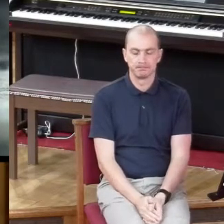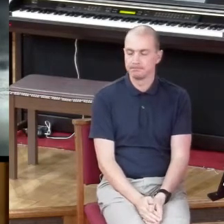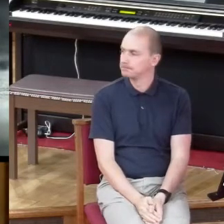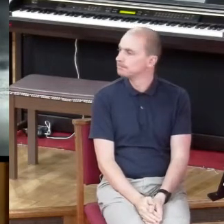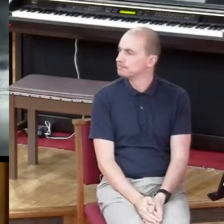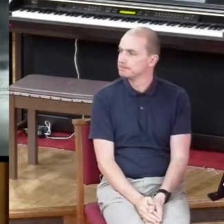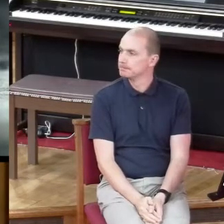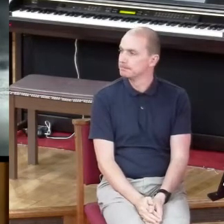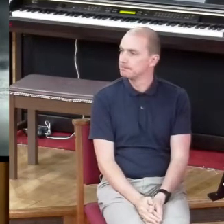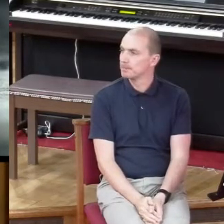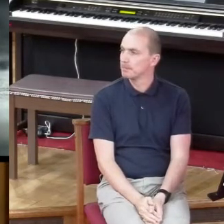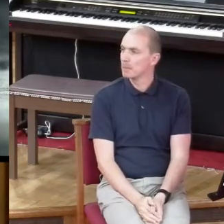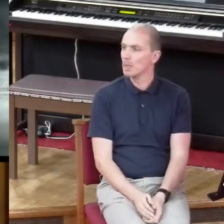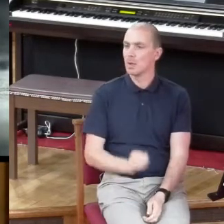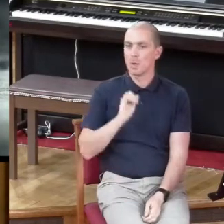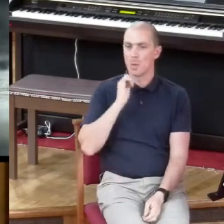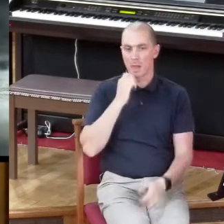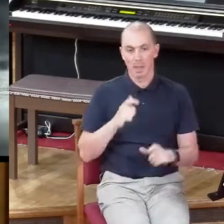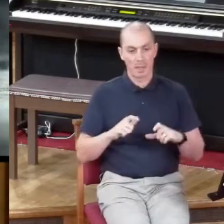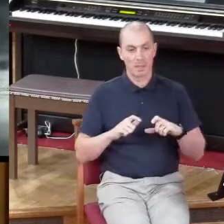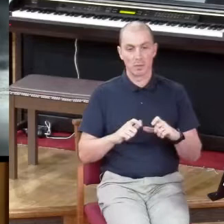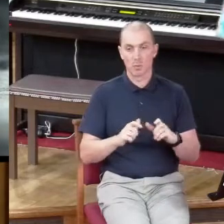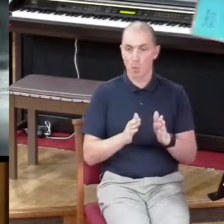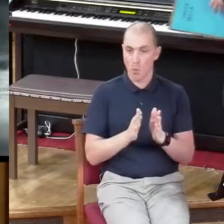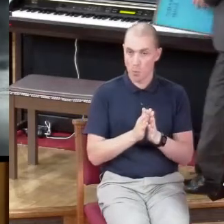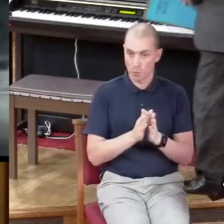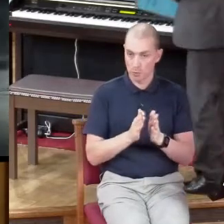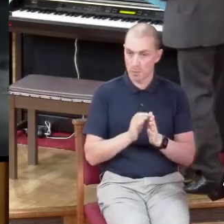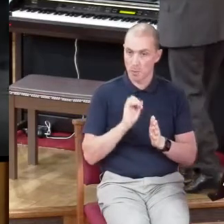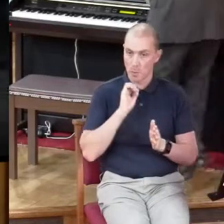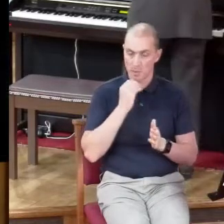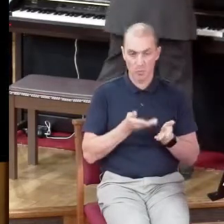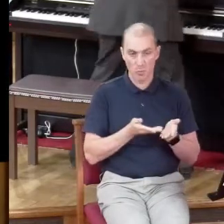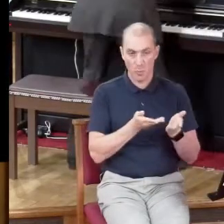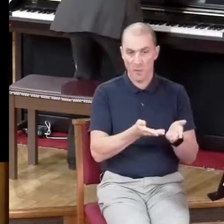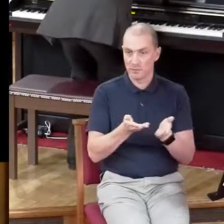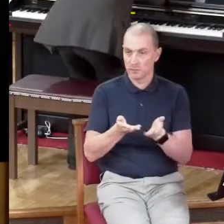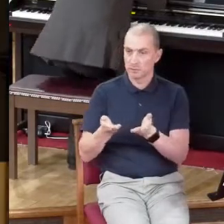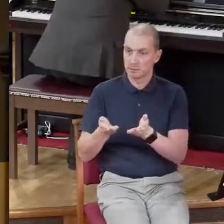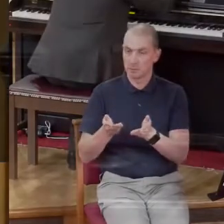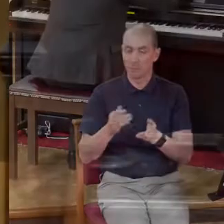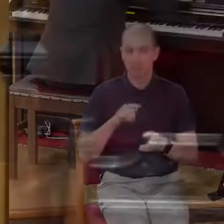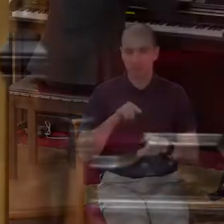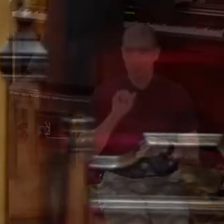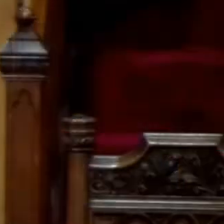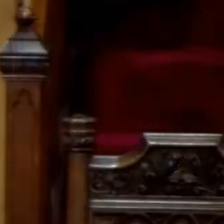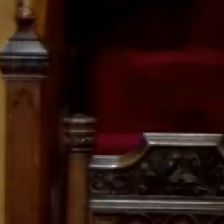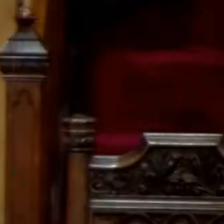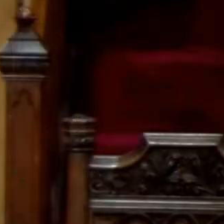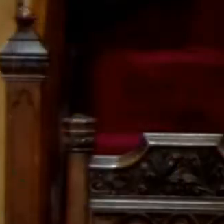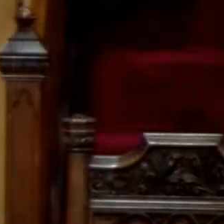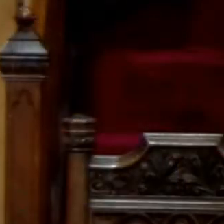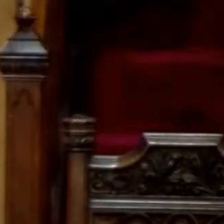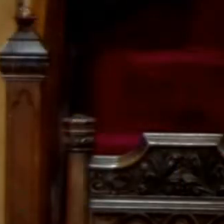Let's continue our worship now as we take up our offering for the work of God in this place.